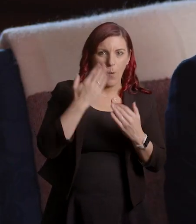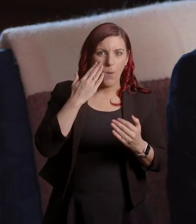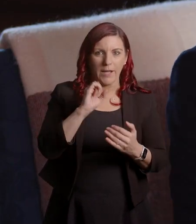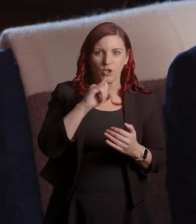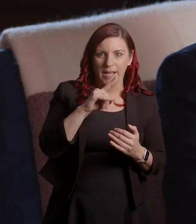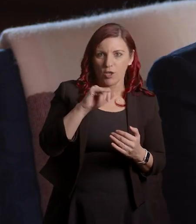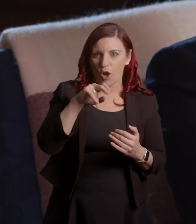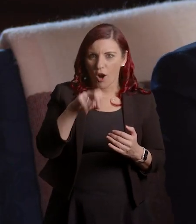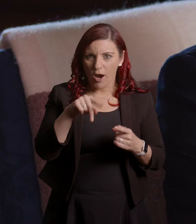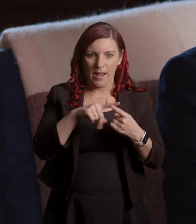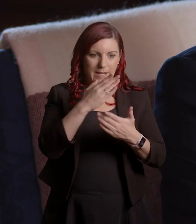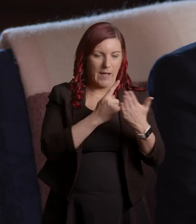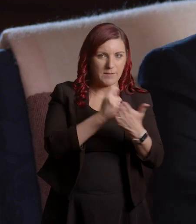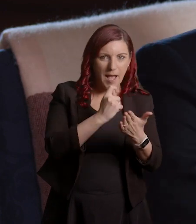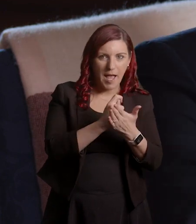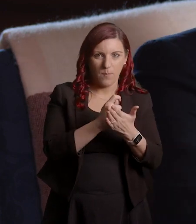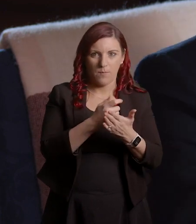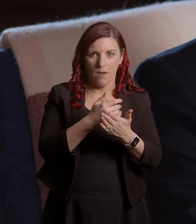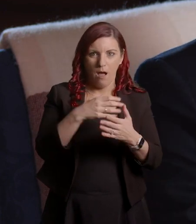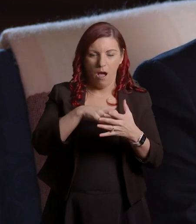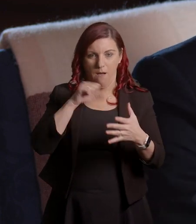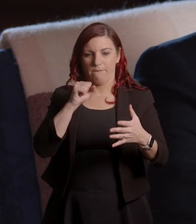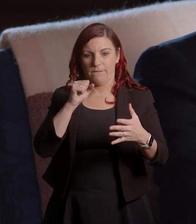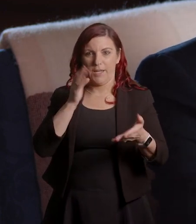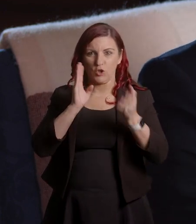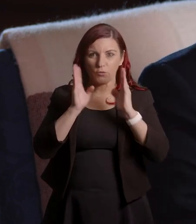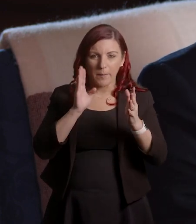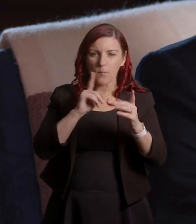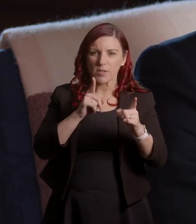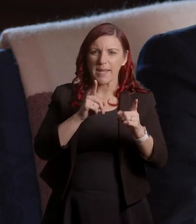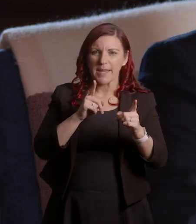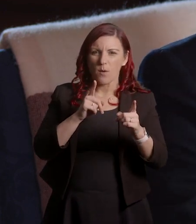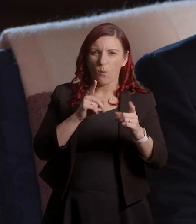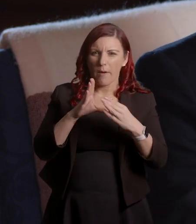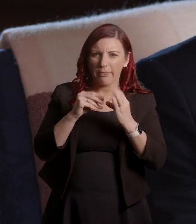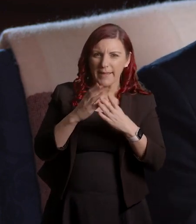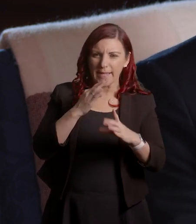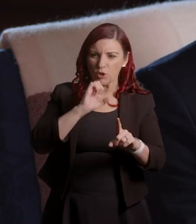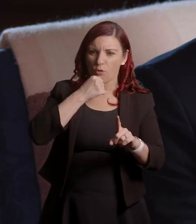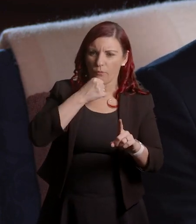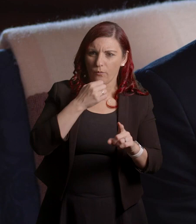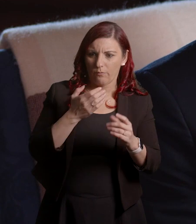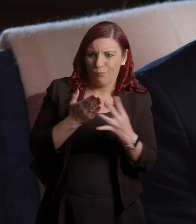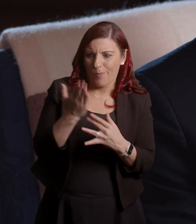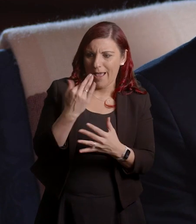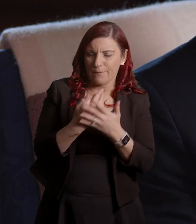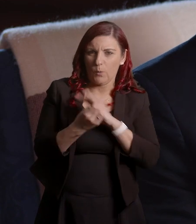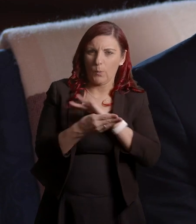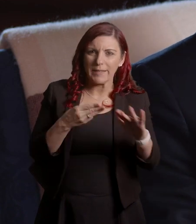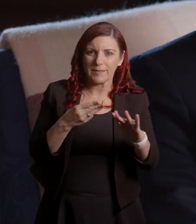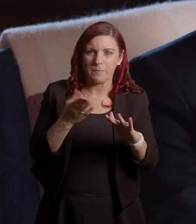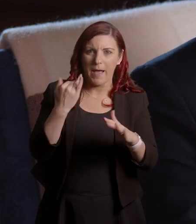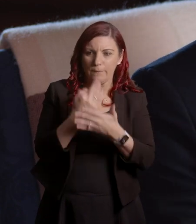Sinead Ahern at half-time at the weekend, obviously. She was taken off injured, she was taken off during the game. When things have gotten tough over the past few